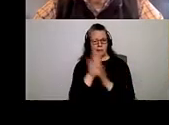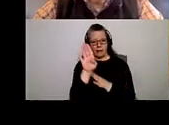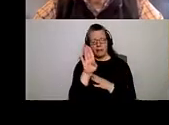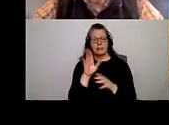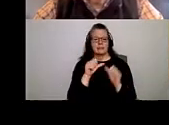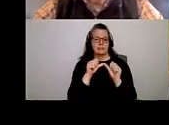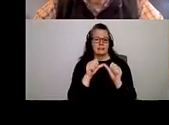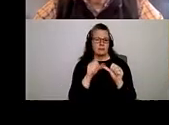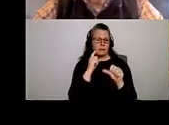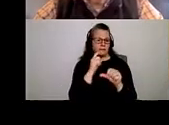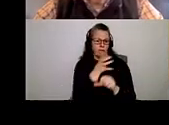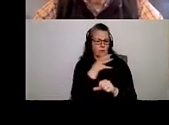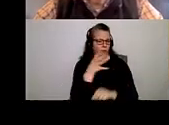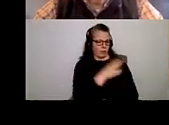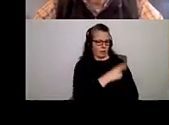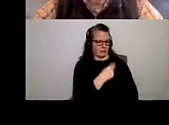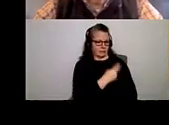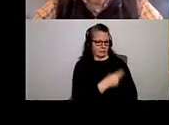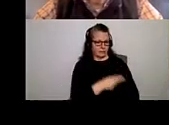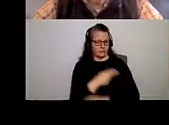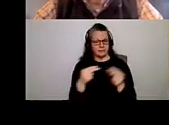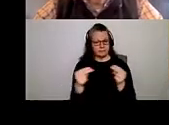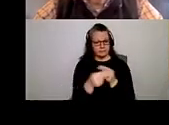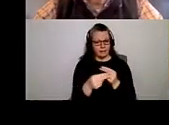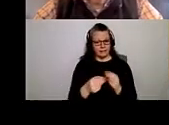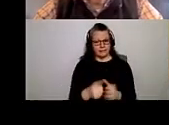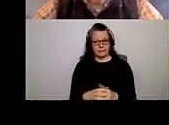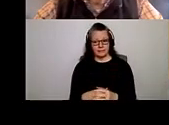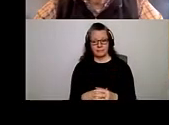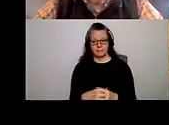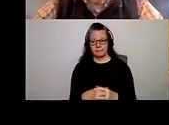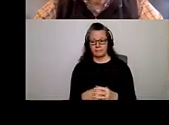hospitals. Okay, next slide, please.